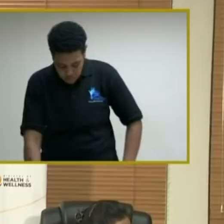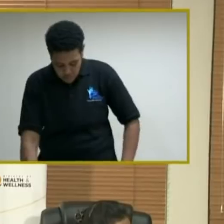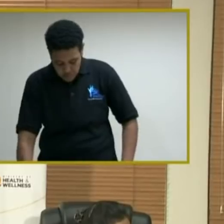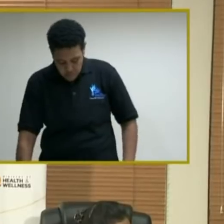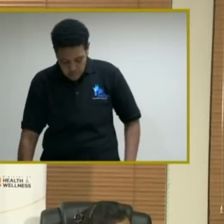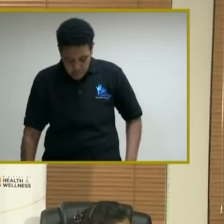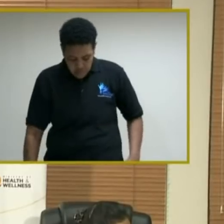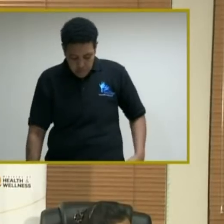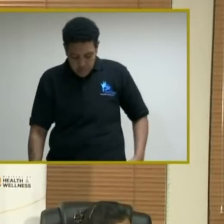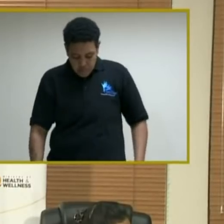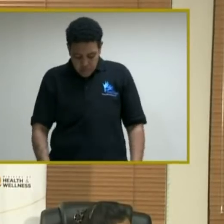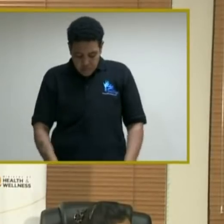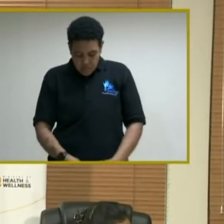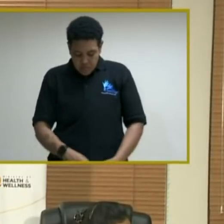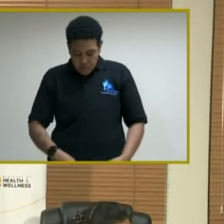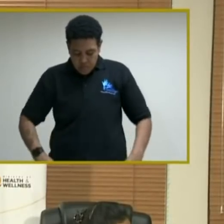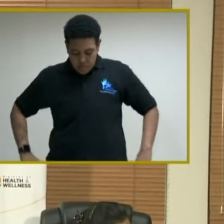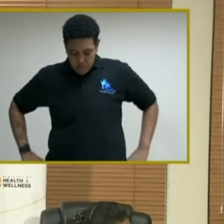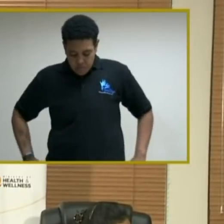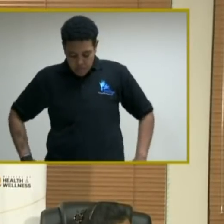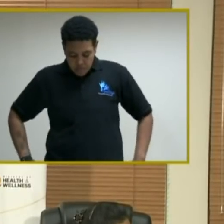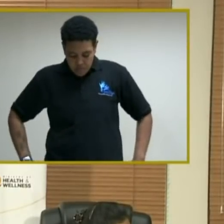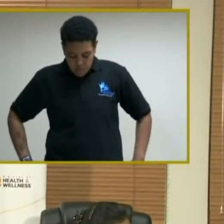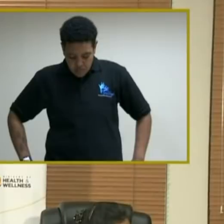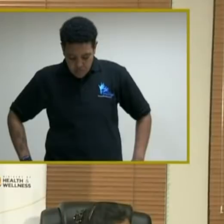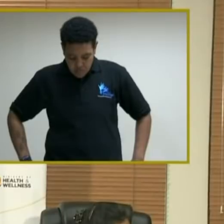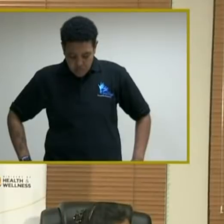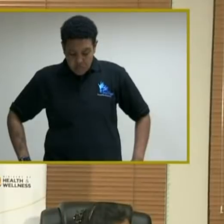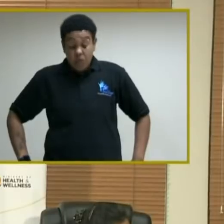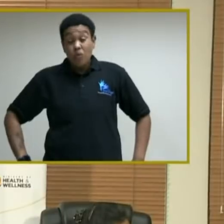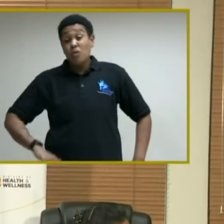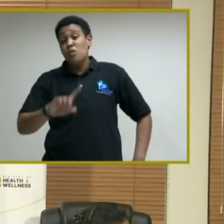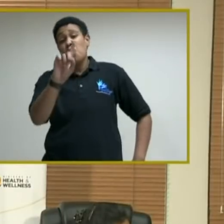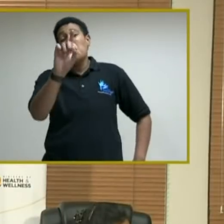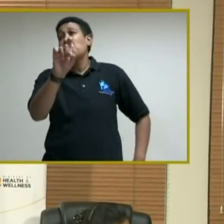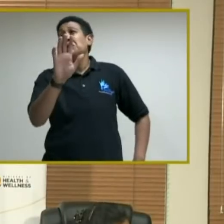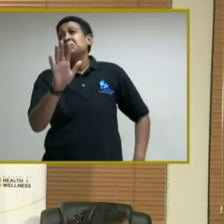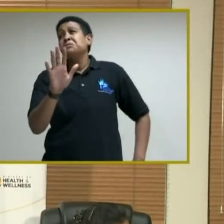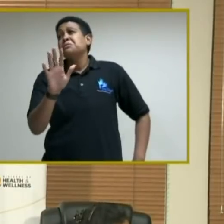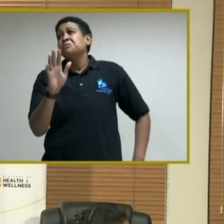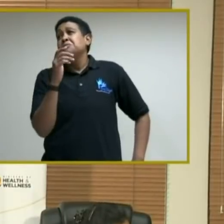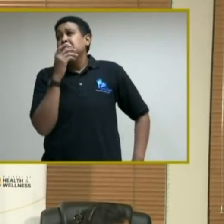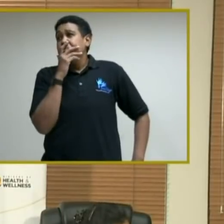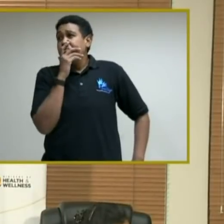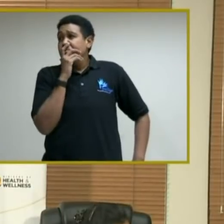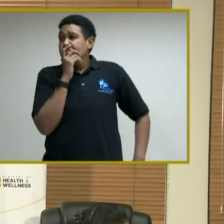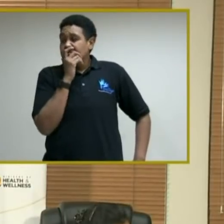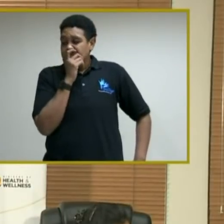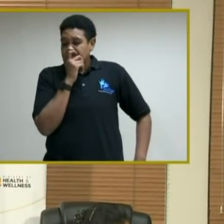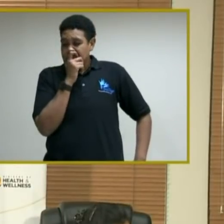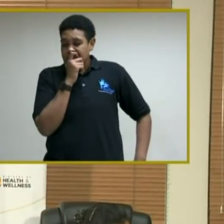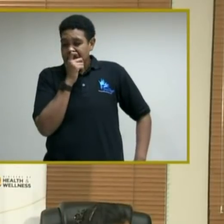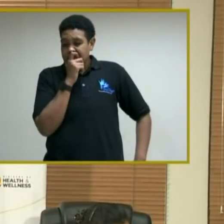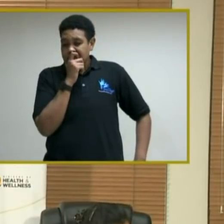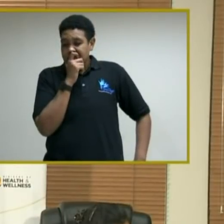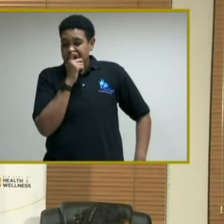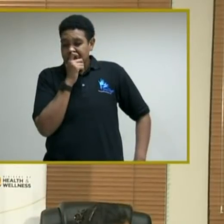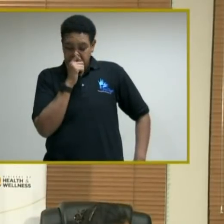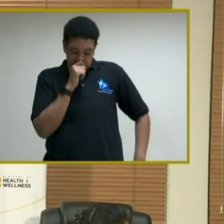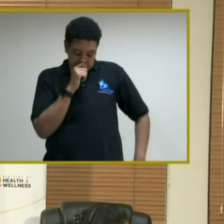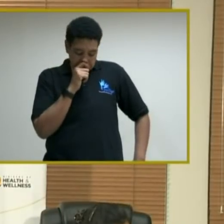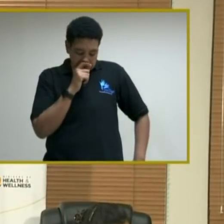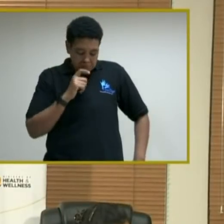question, really, and this goes to the minister. What is or what stage are you at